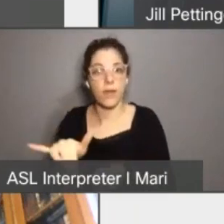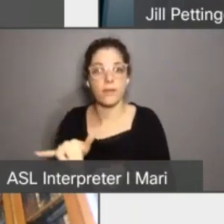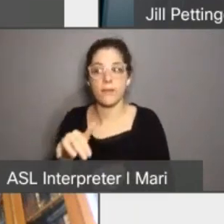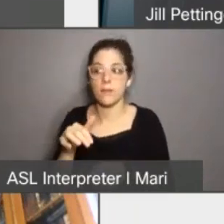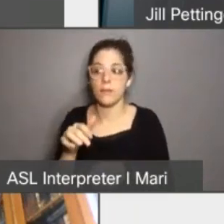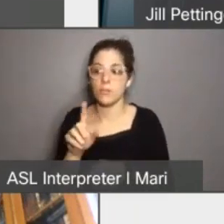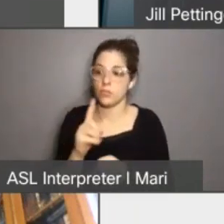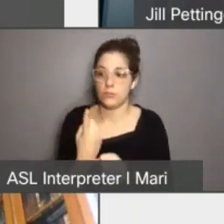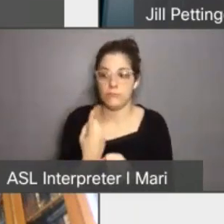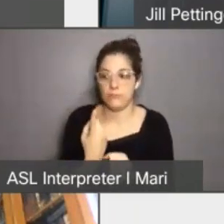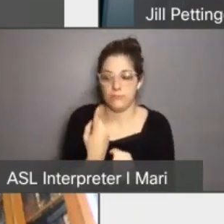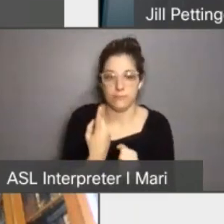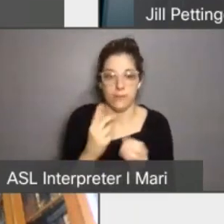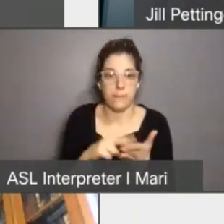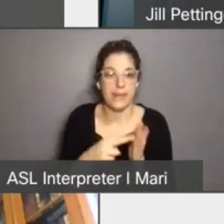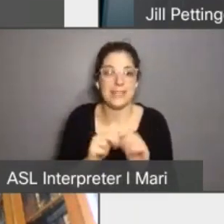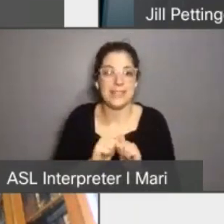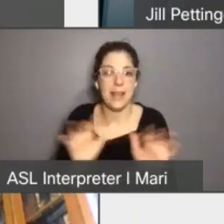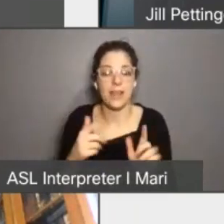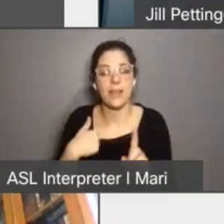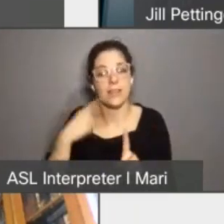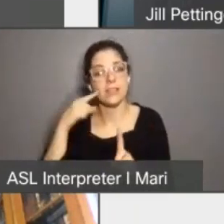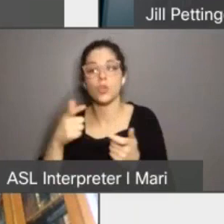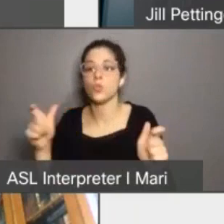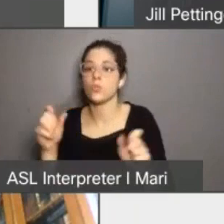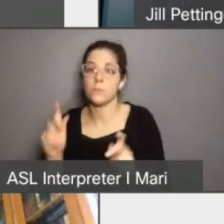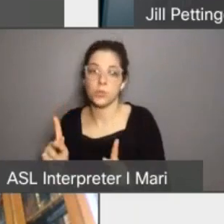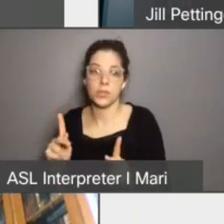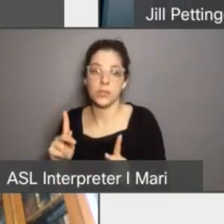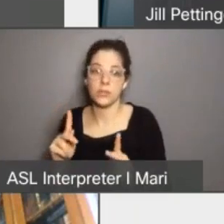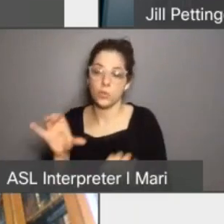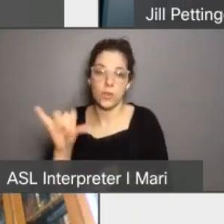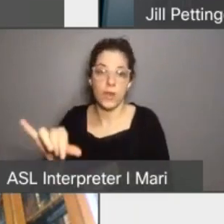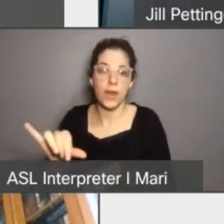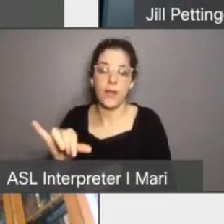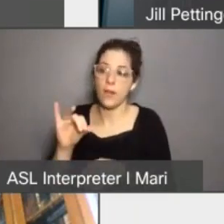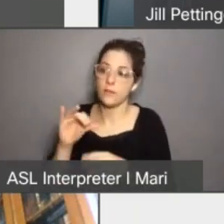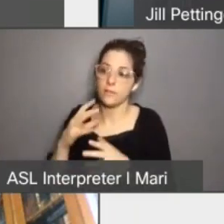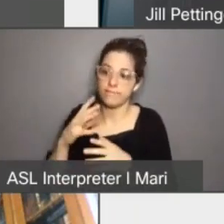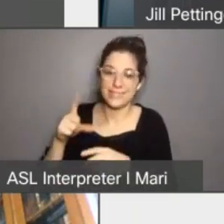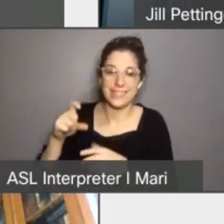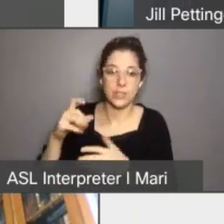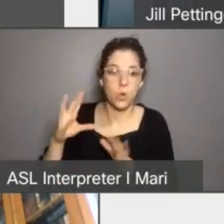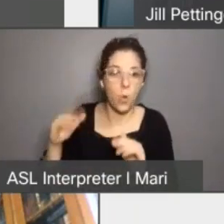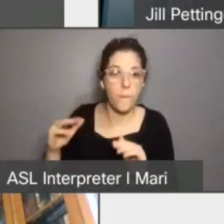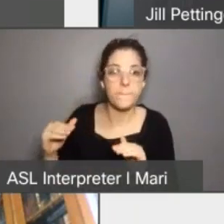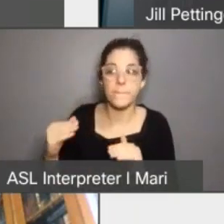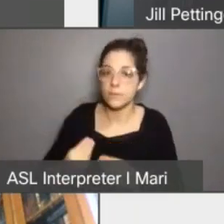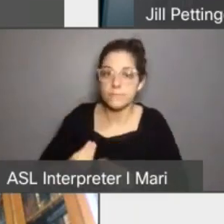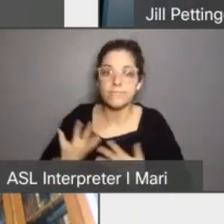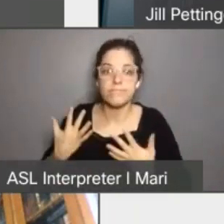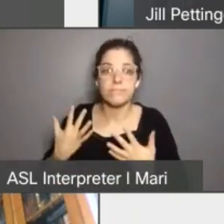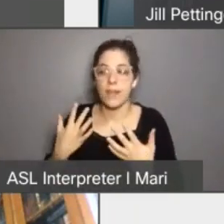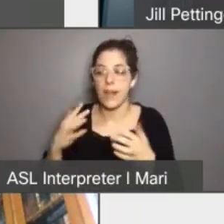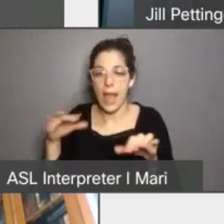hollow slogan. And I really think this is a huge opportunity to do that and inject some much needed hope and, quite frankly,